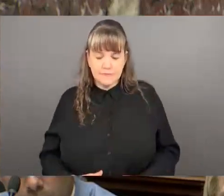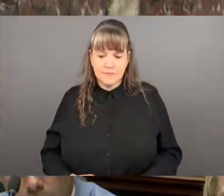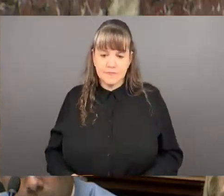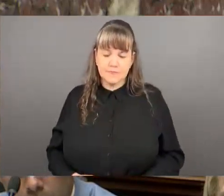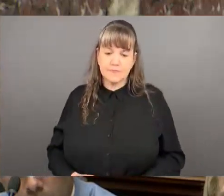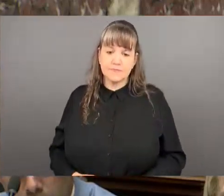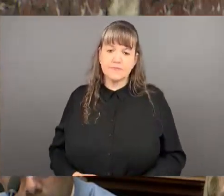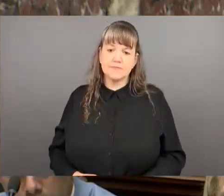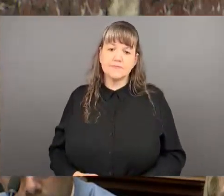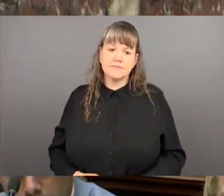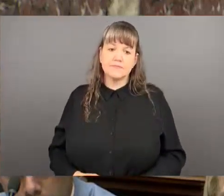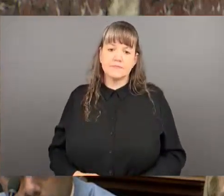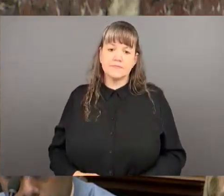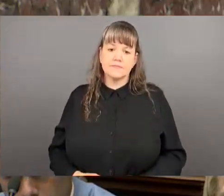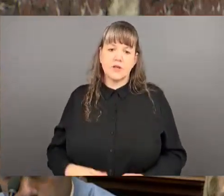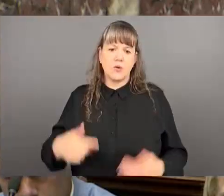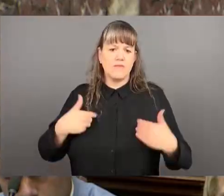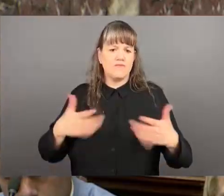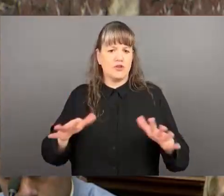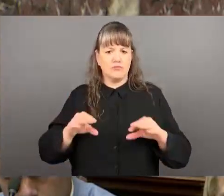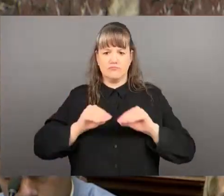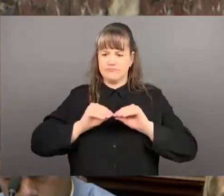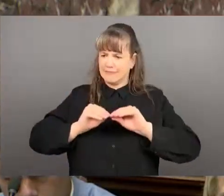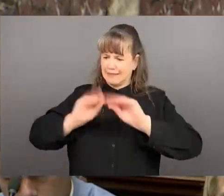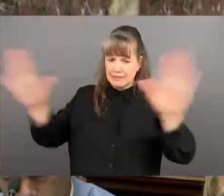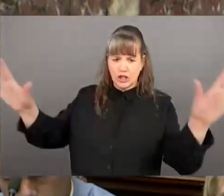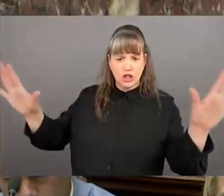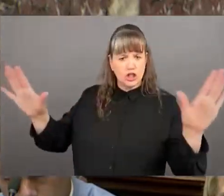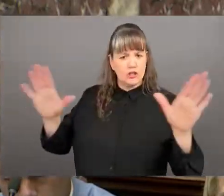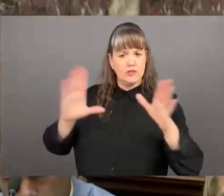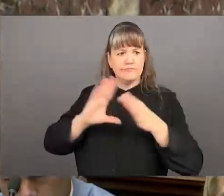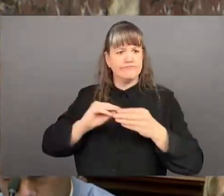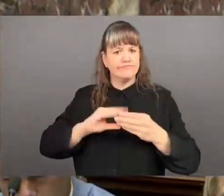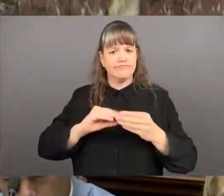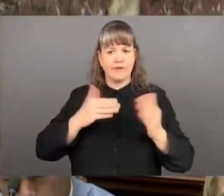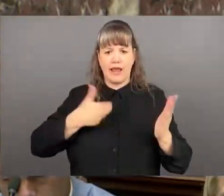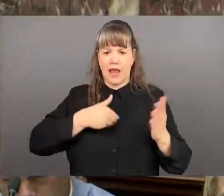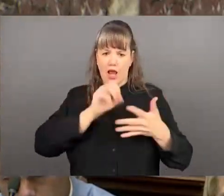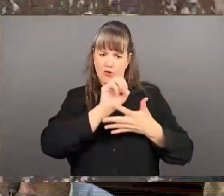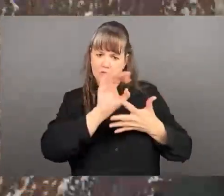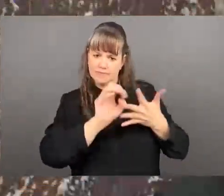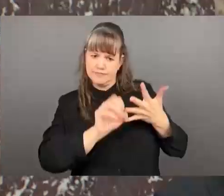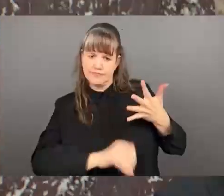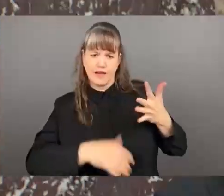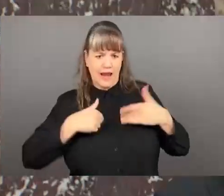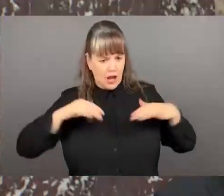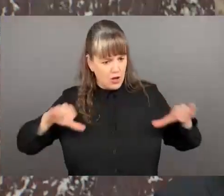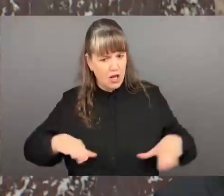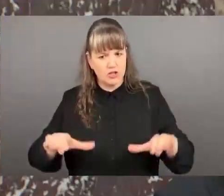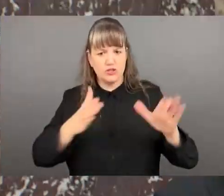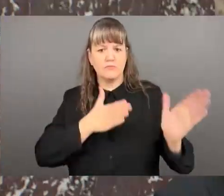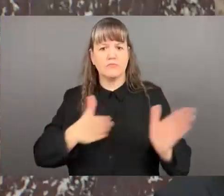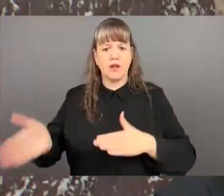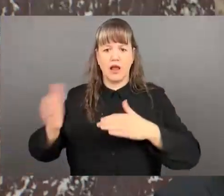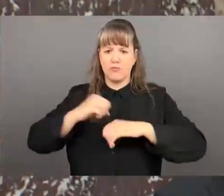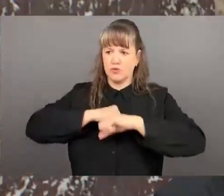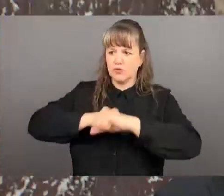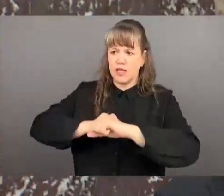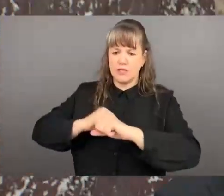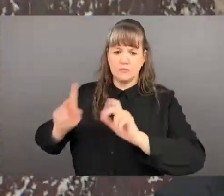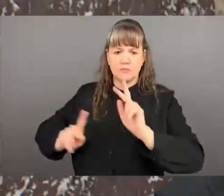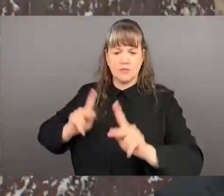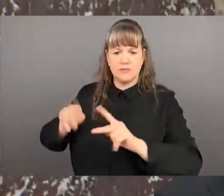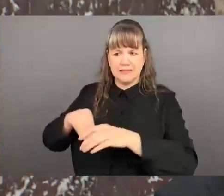clear in the House what we're doing in British Columbia to protect British Columbians. Every day, we're